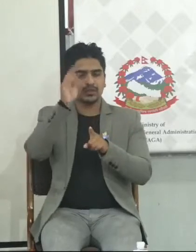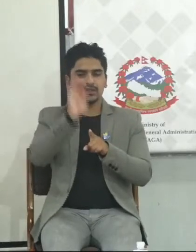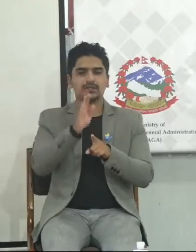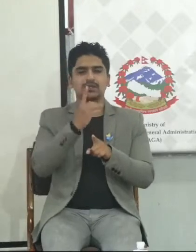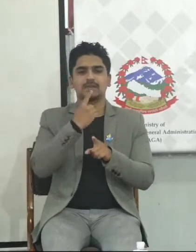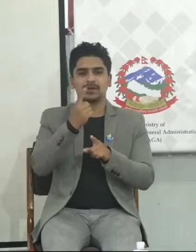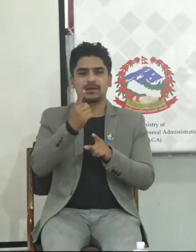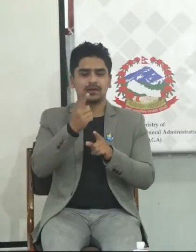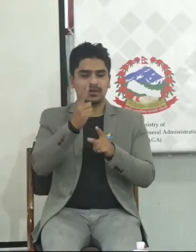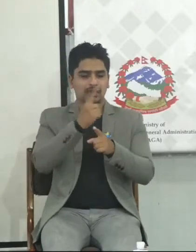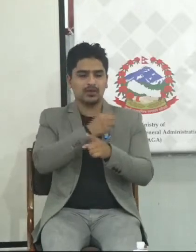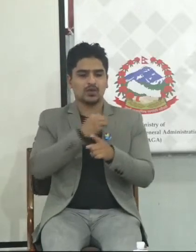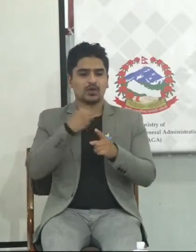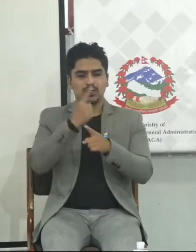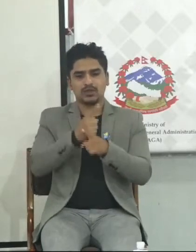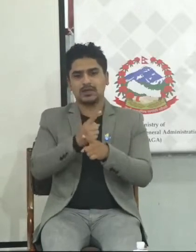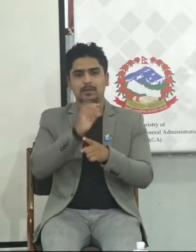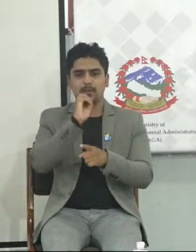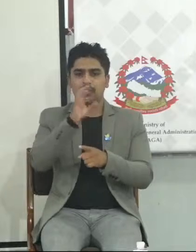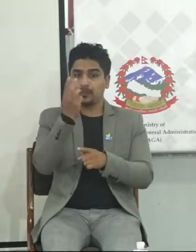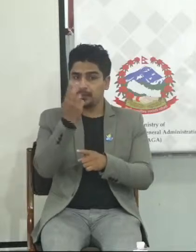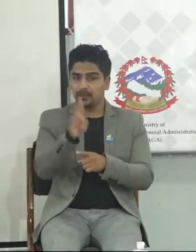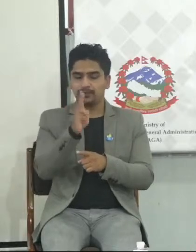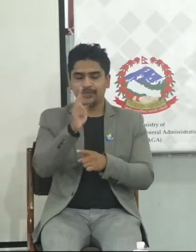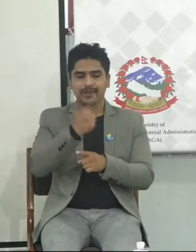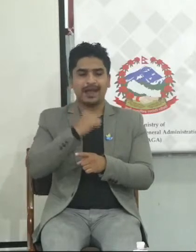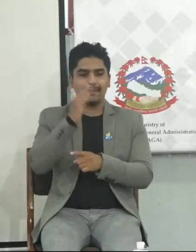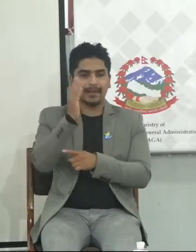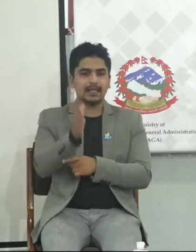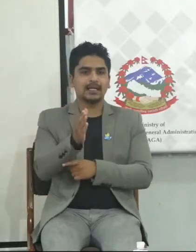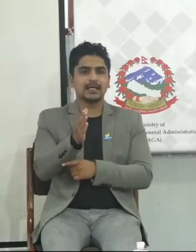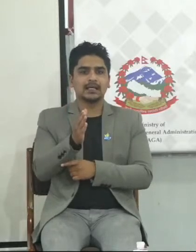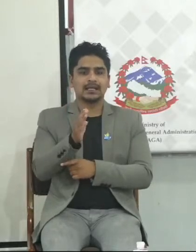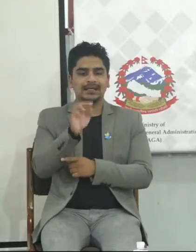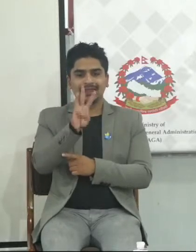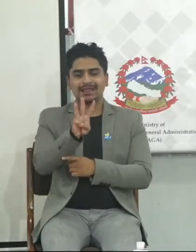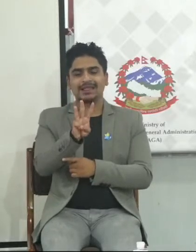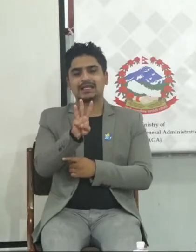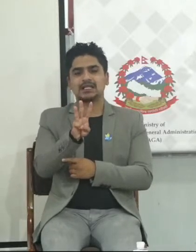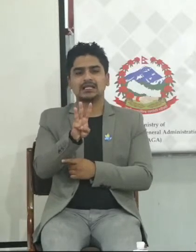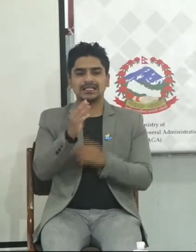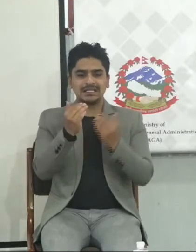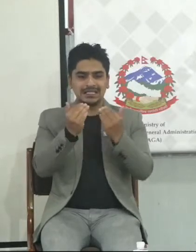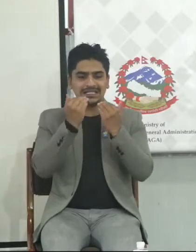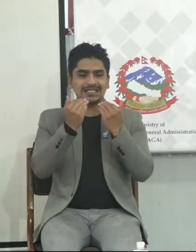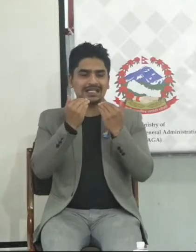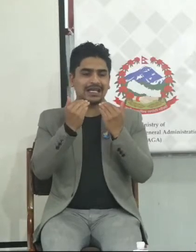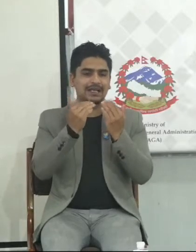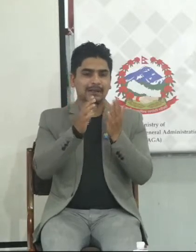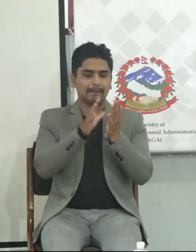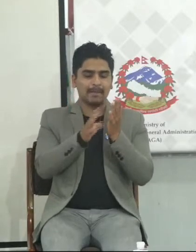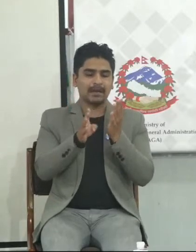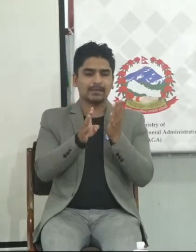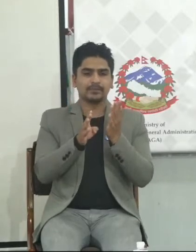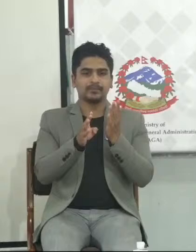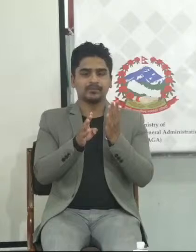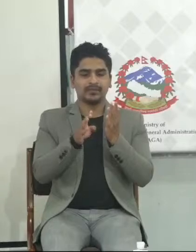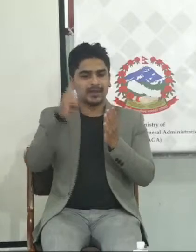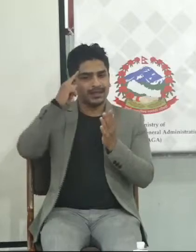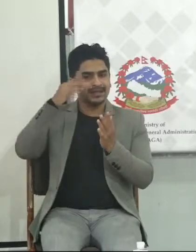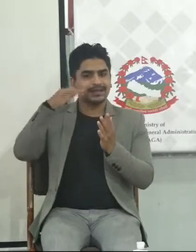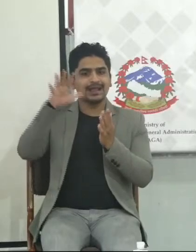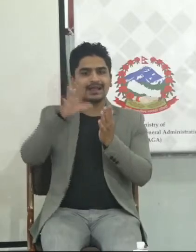So from the three learnings, three principles, we have to have that. Thank you very much for that as well.